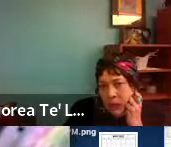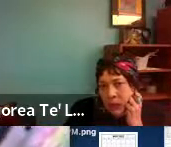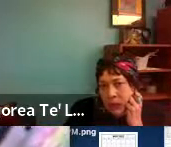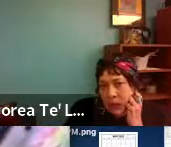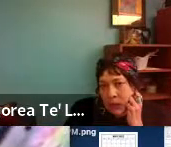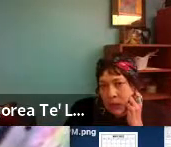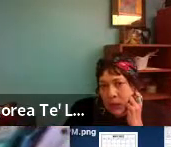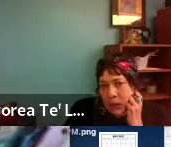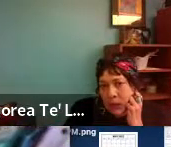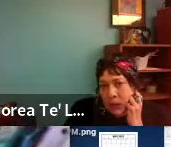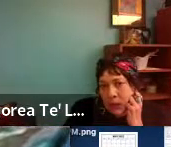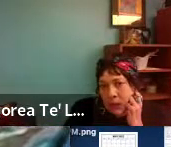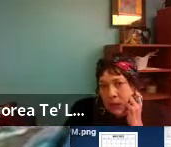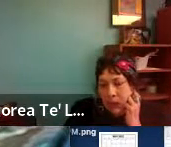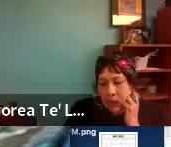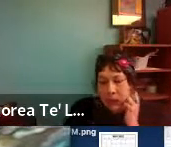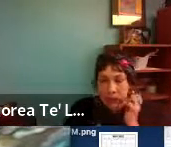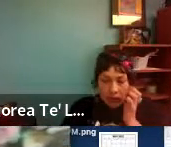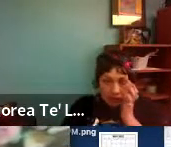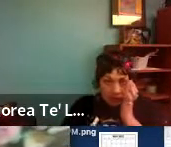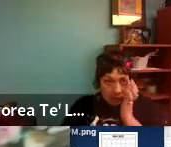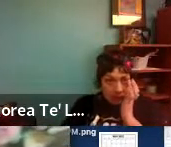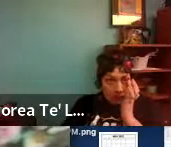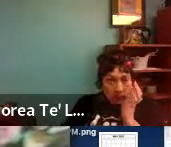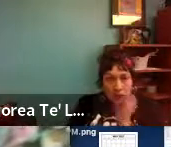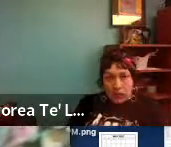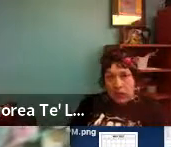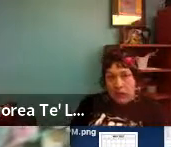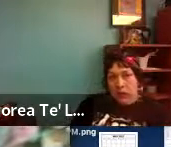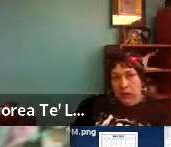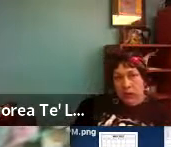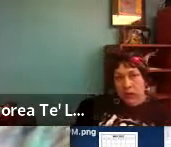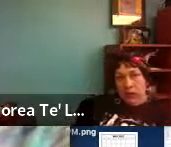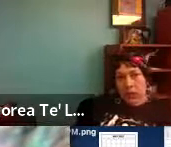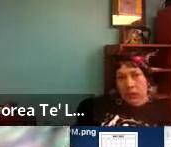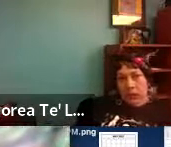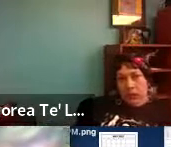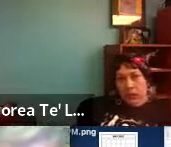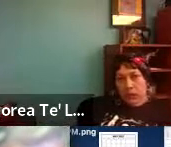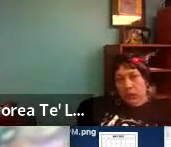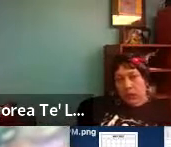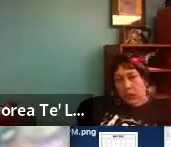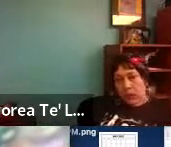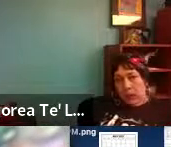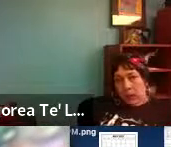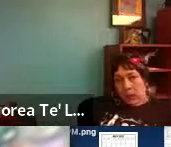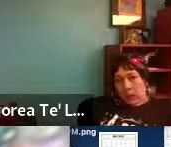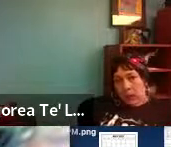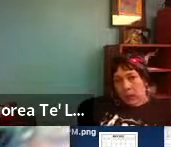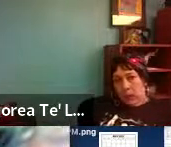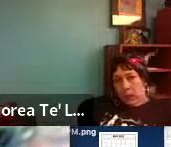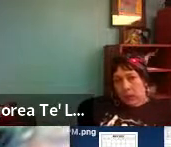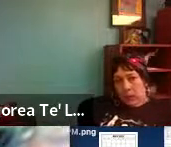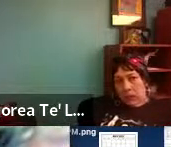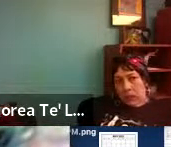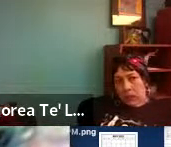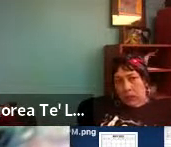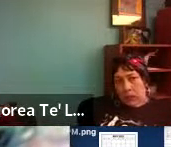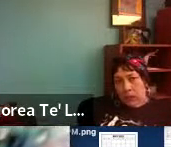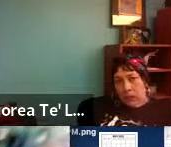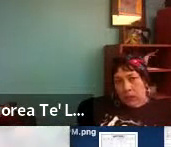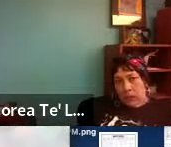Every week we get phone calls and emails about ancestors being found as developments are being put